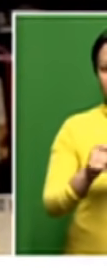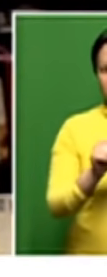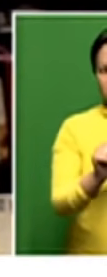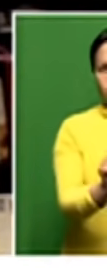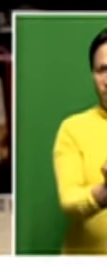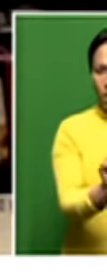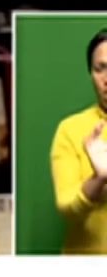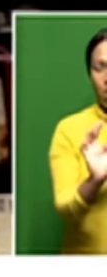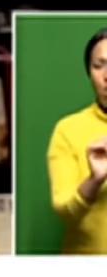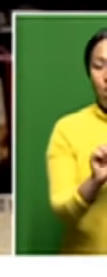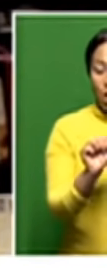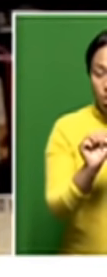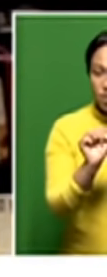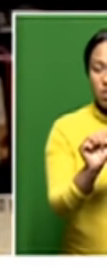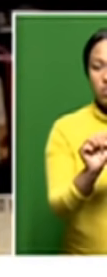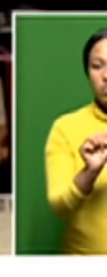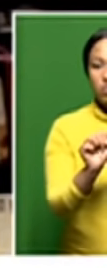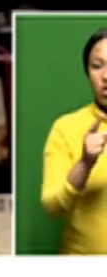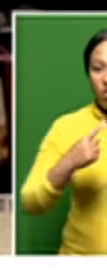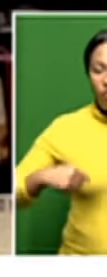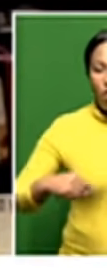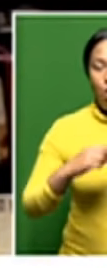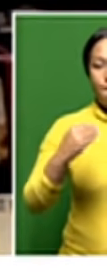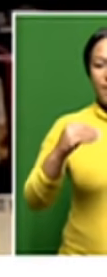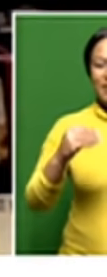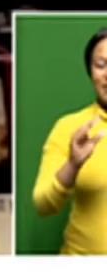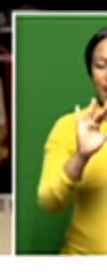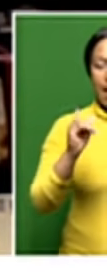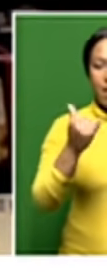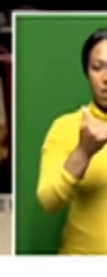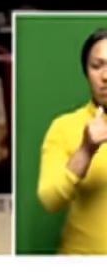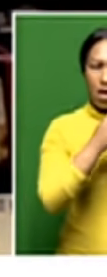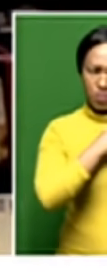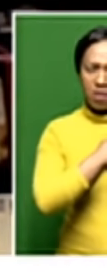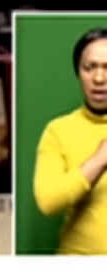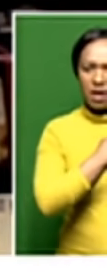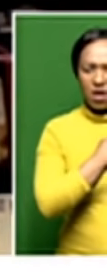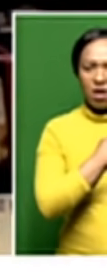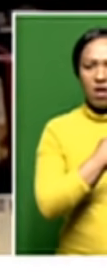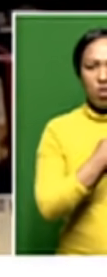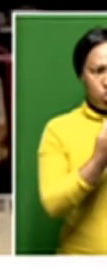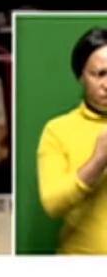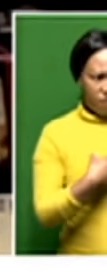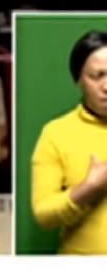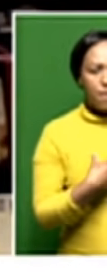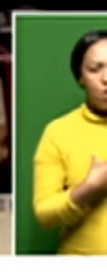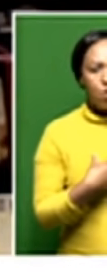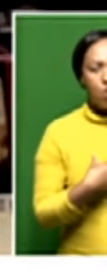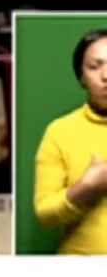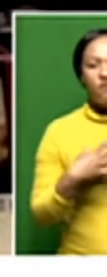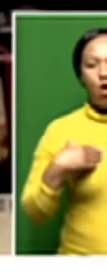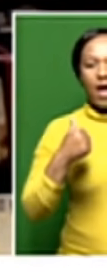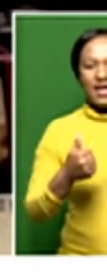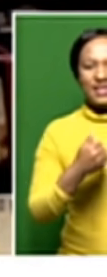to act as a responsible corporate citizen, first and foremost directed and informed by the health